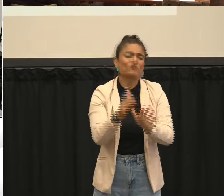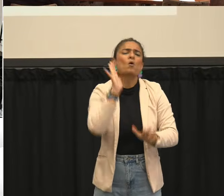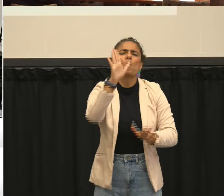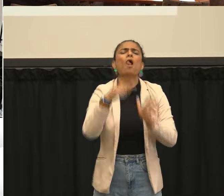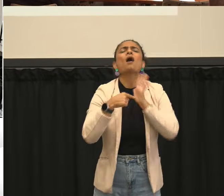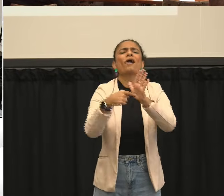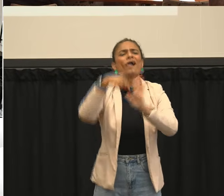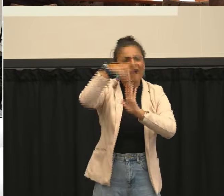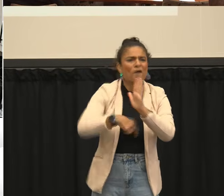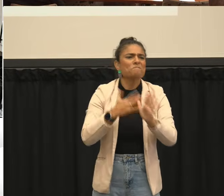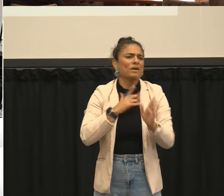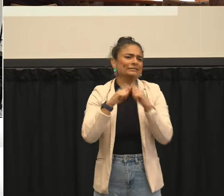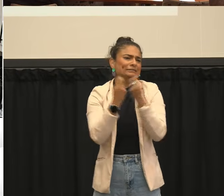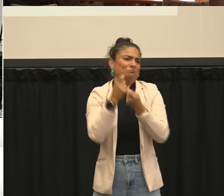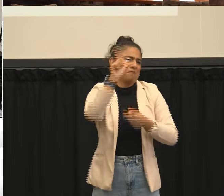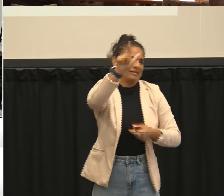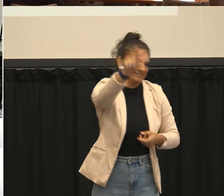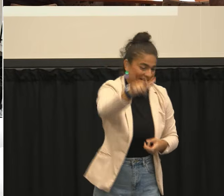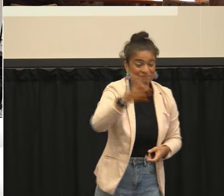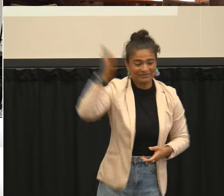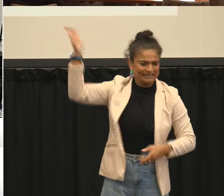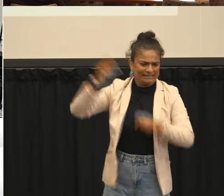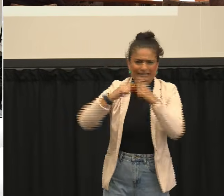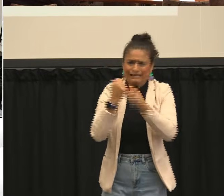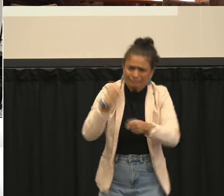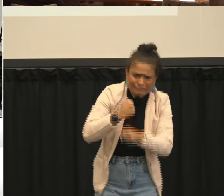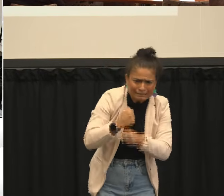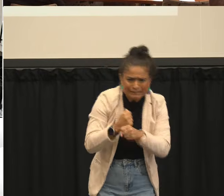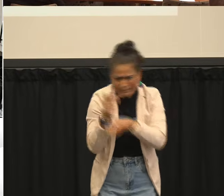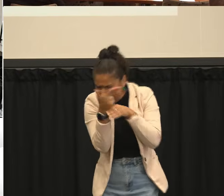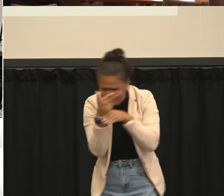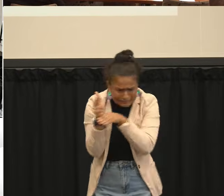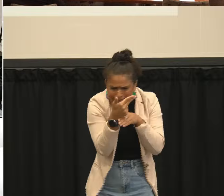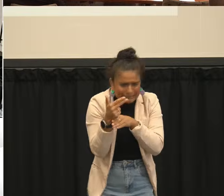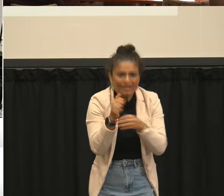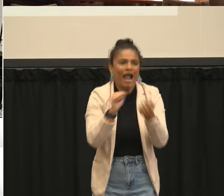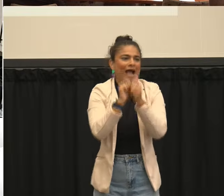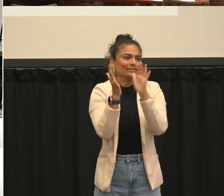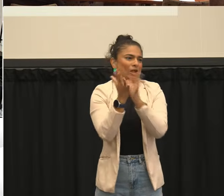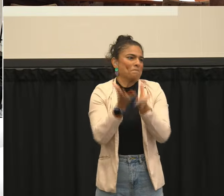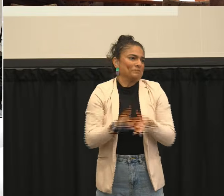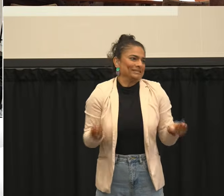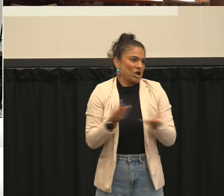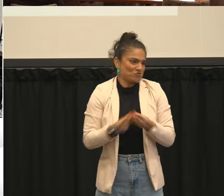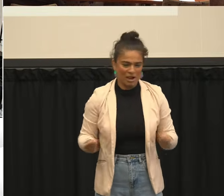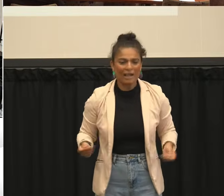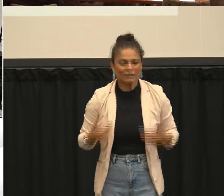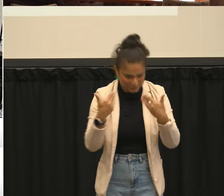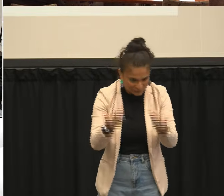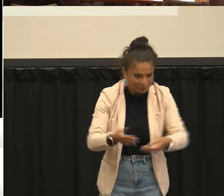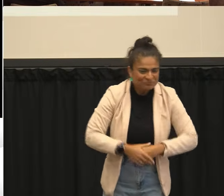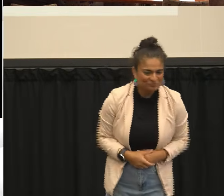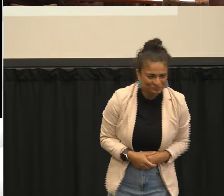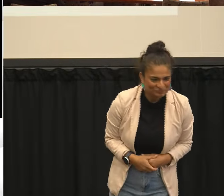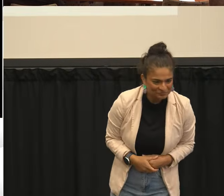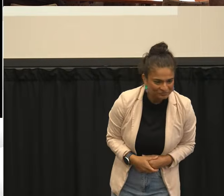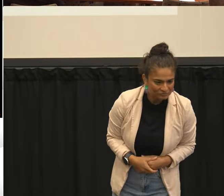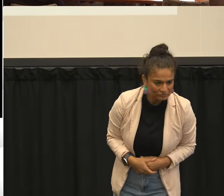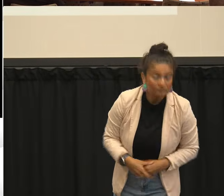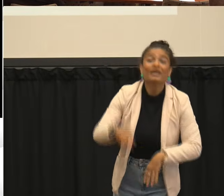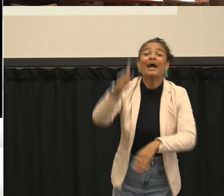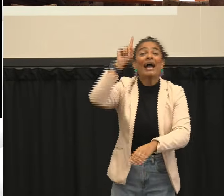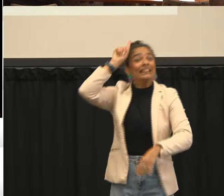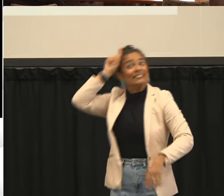2 hearing staff. I will show you my team a bit later, but this is the team hard at work filming and developing the